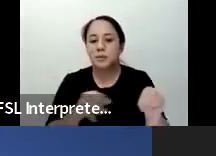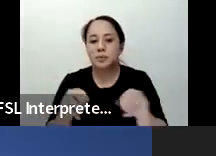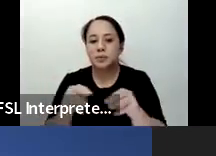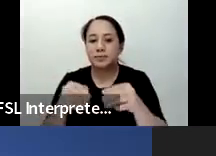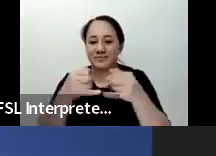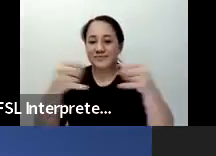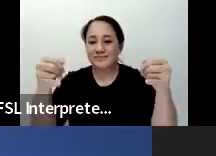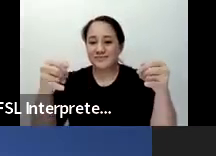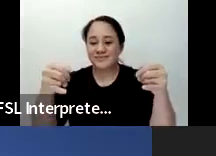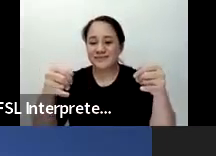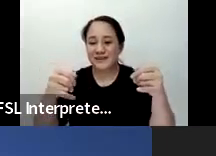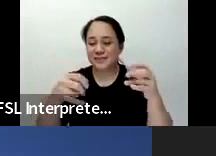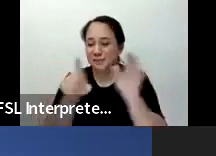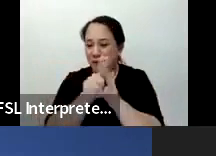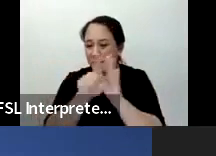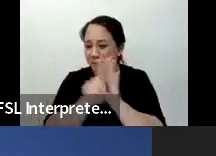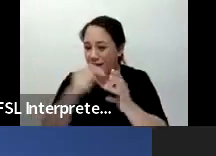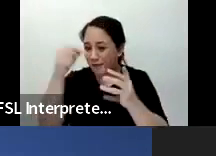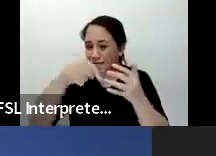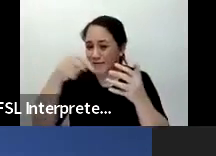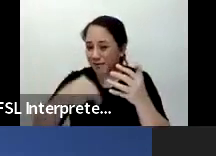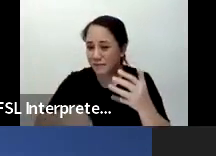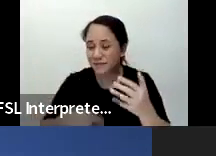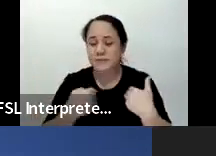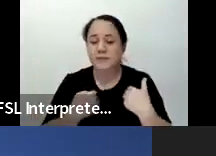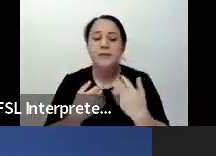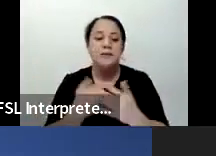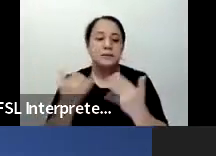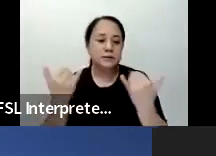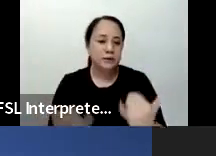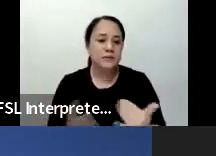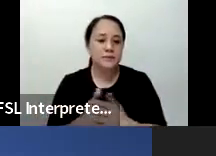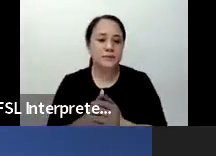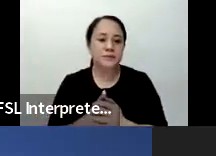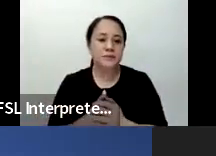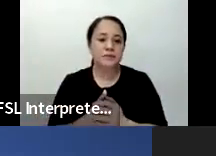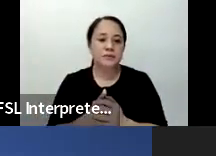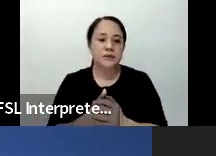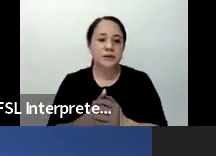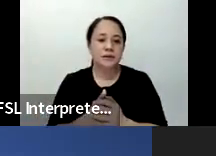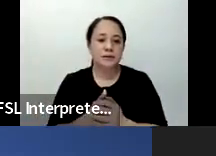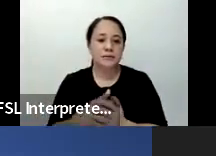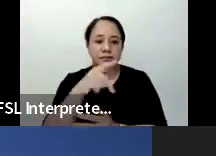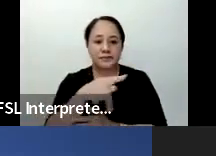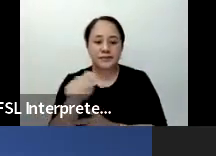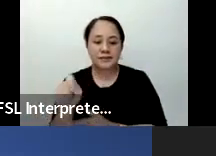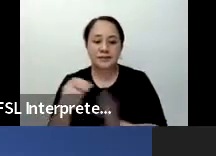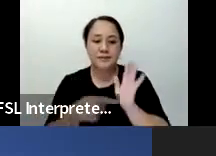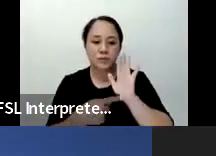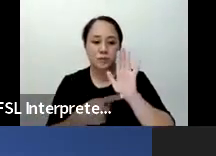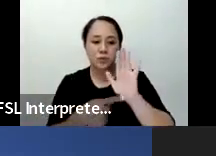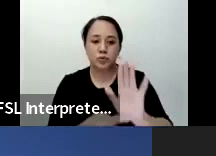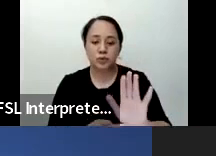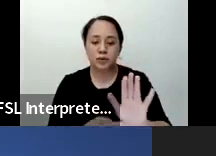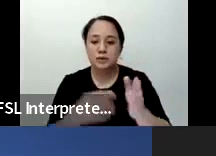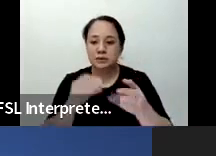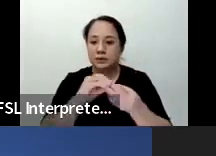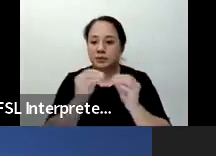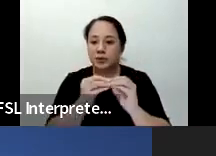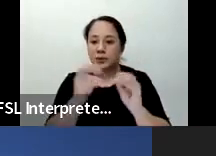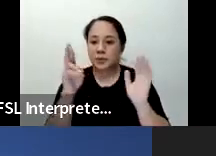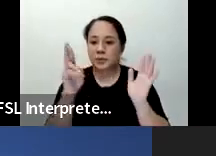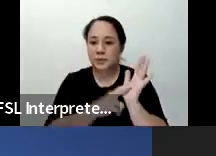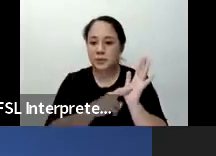restrictions, etc. So here in this slide, I am showing the number of registered deaths